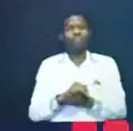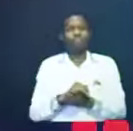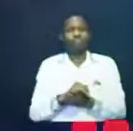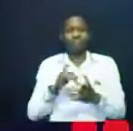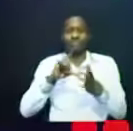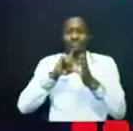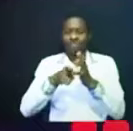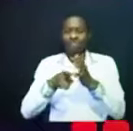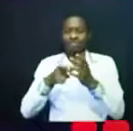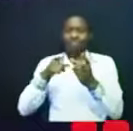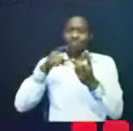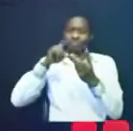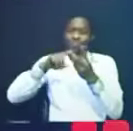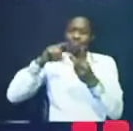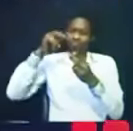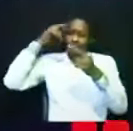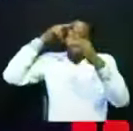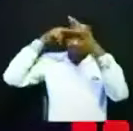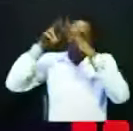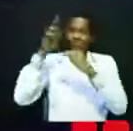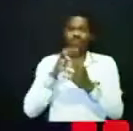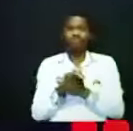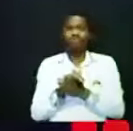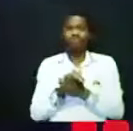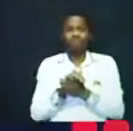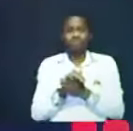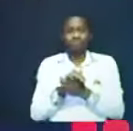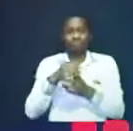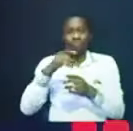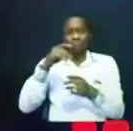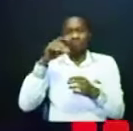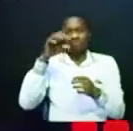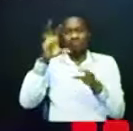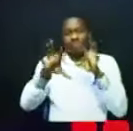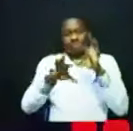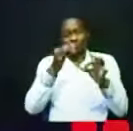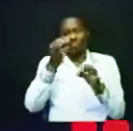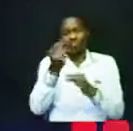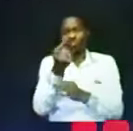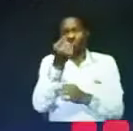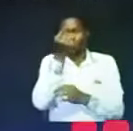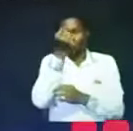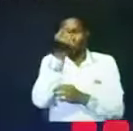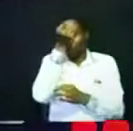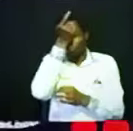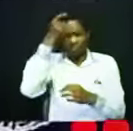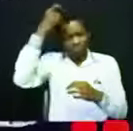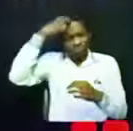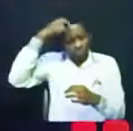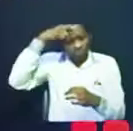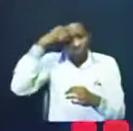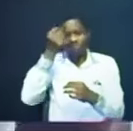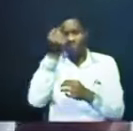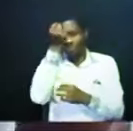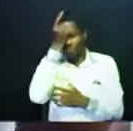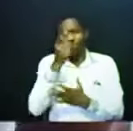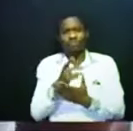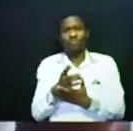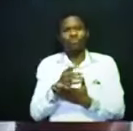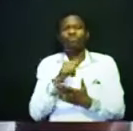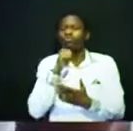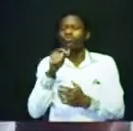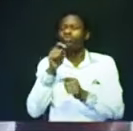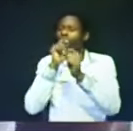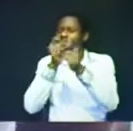and revelation, the spirit of wisdom and understanding, not the gift of wisdom and